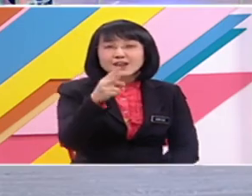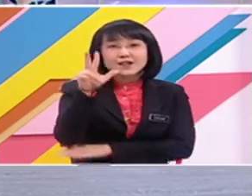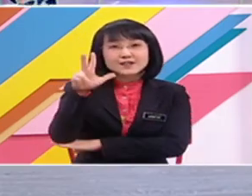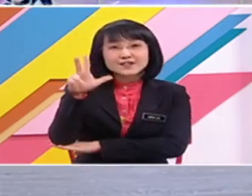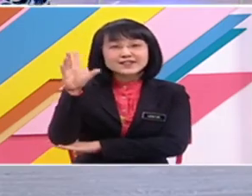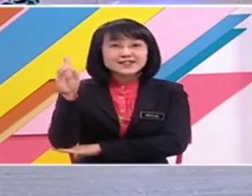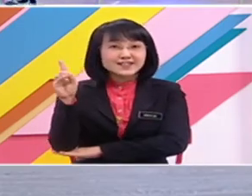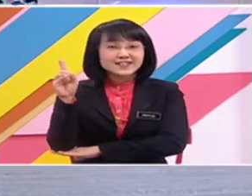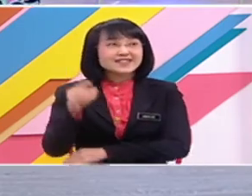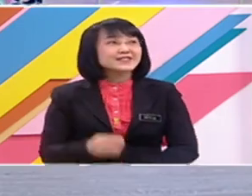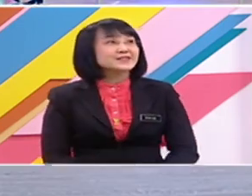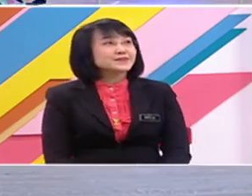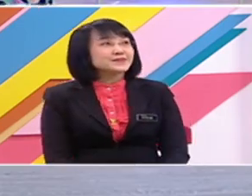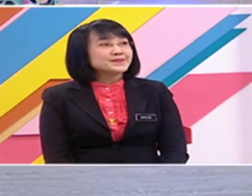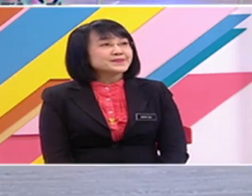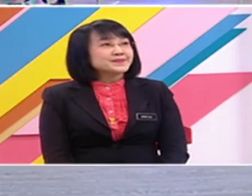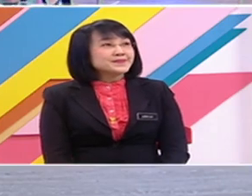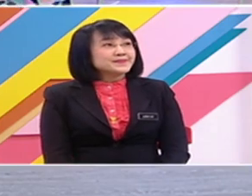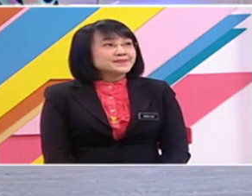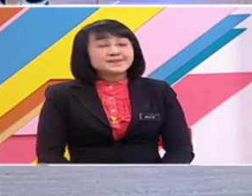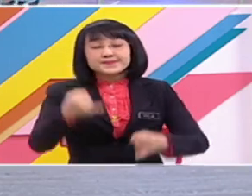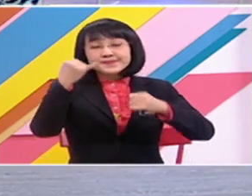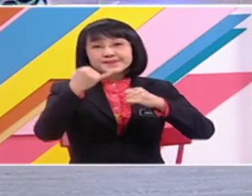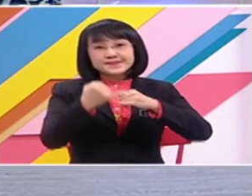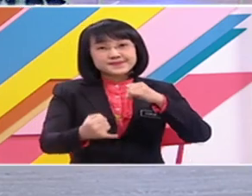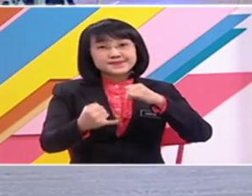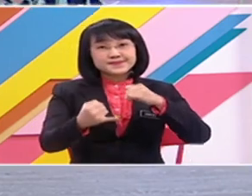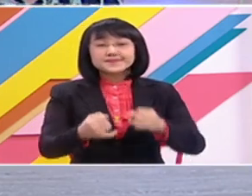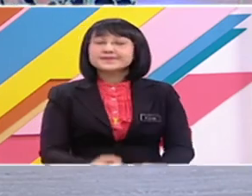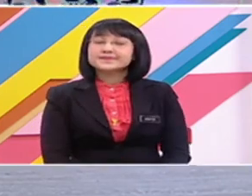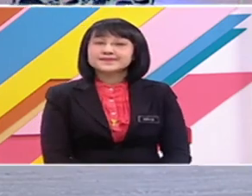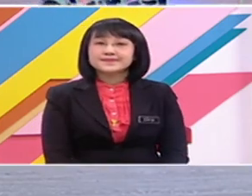Okay, next, teacher. Okay, and the last one is